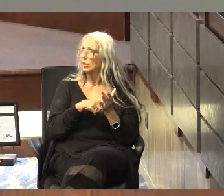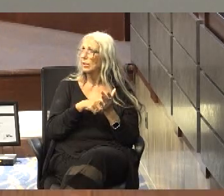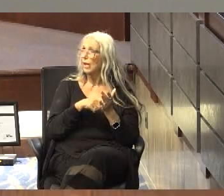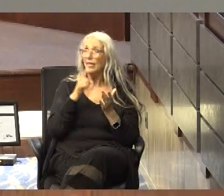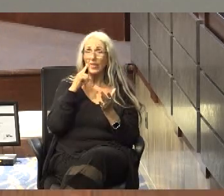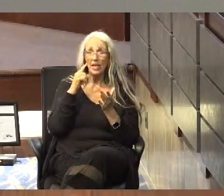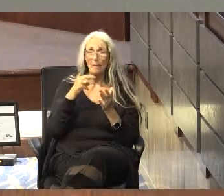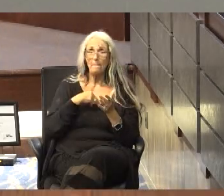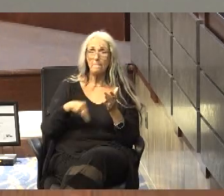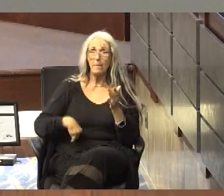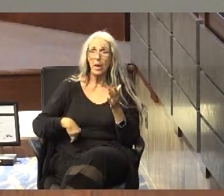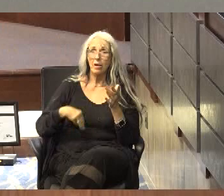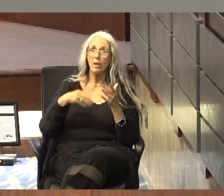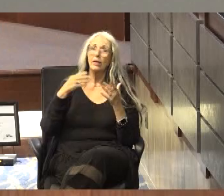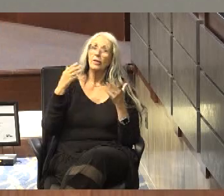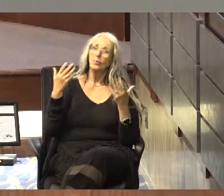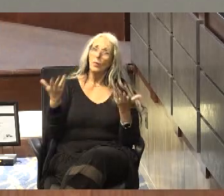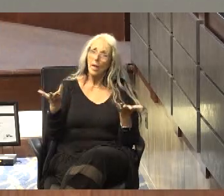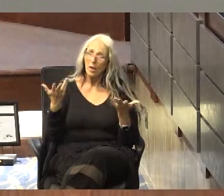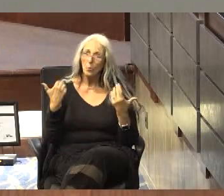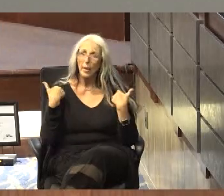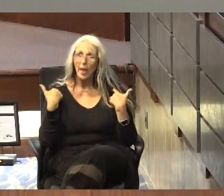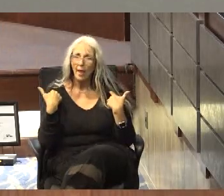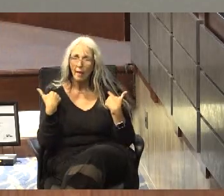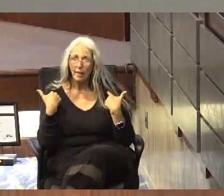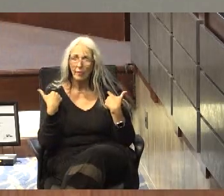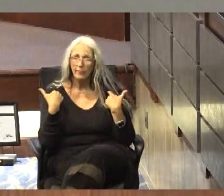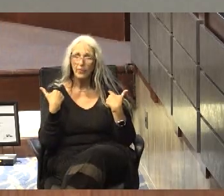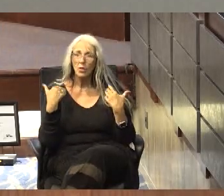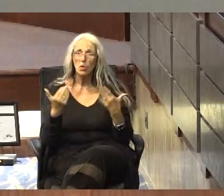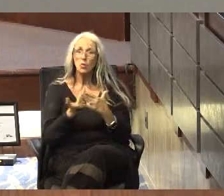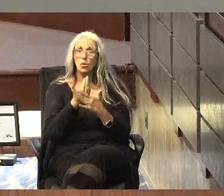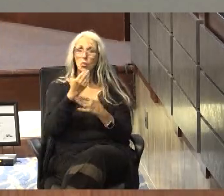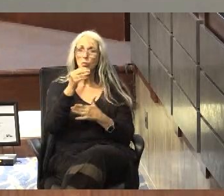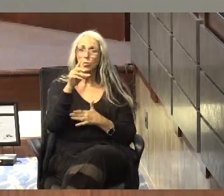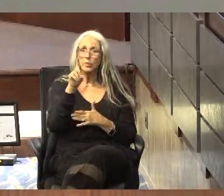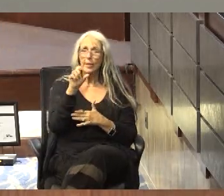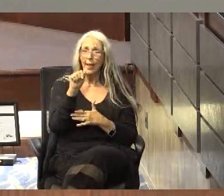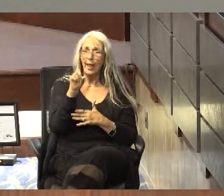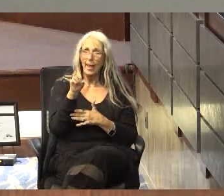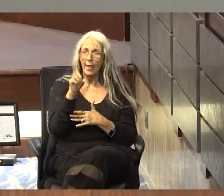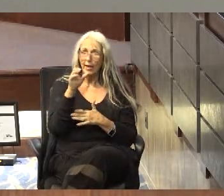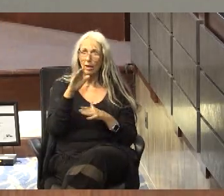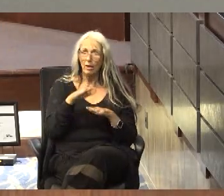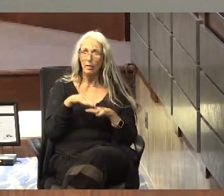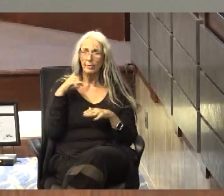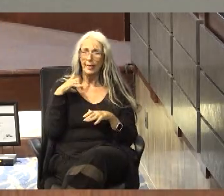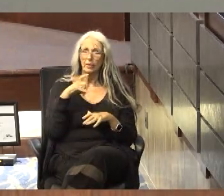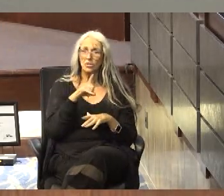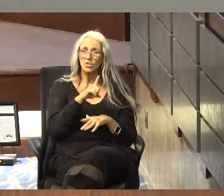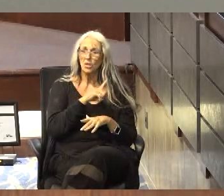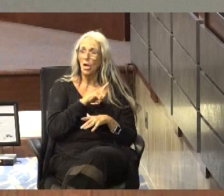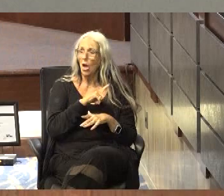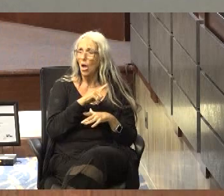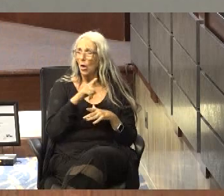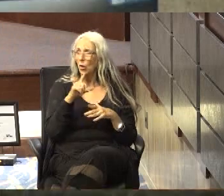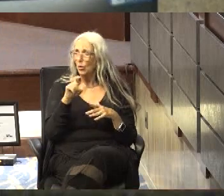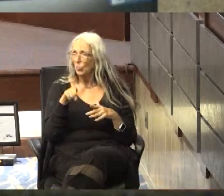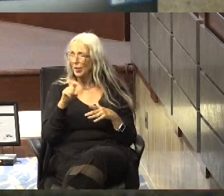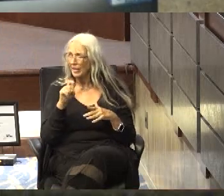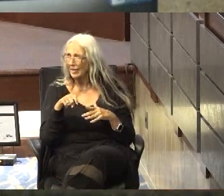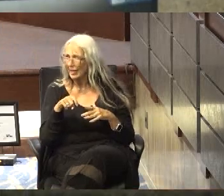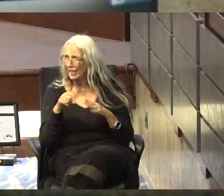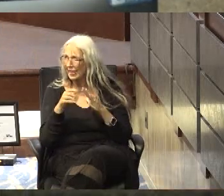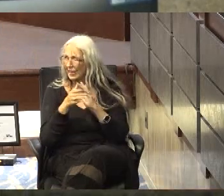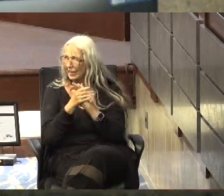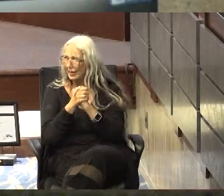Okay, I'll lead on this one. We got a new dad on the council, so we want to give some congratulations